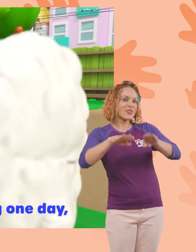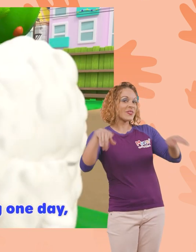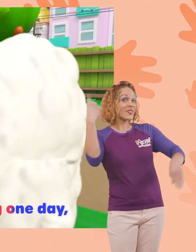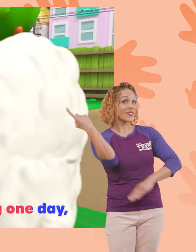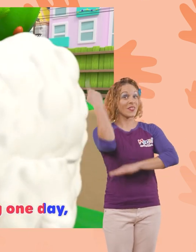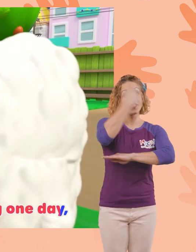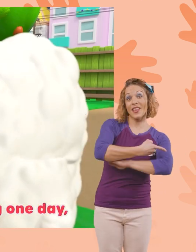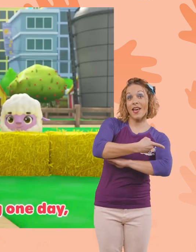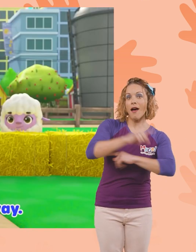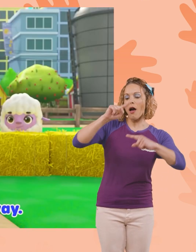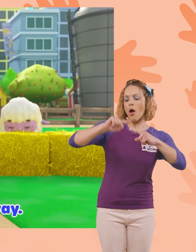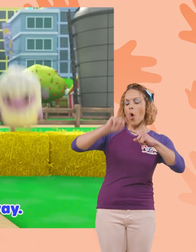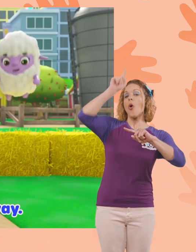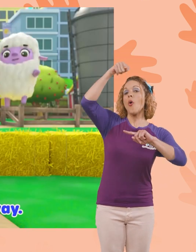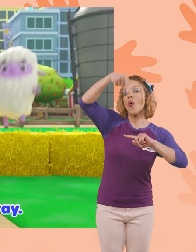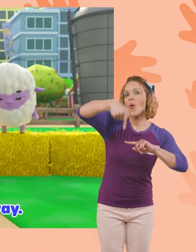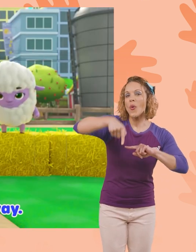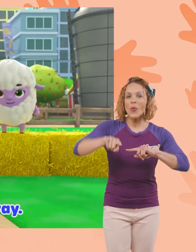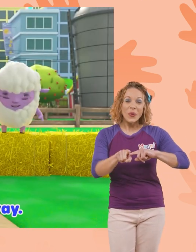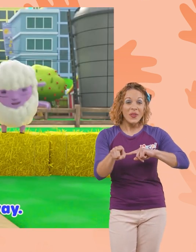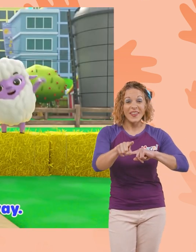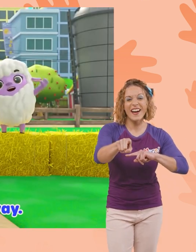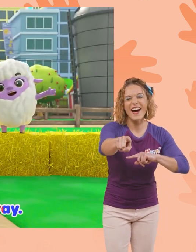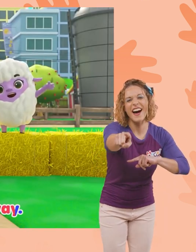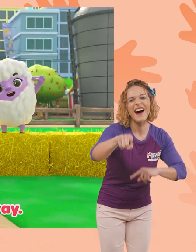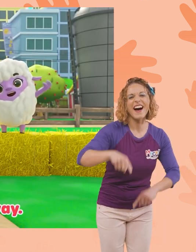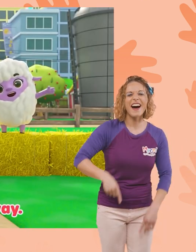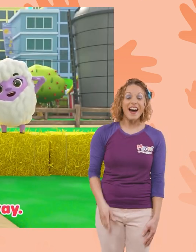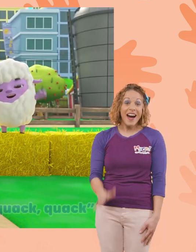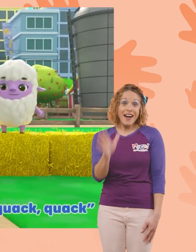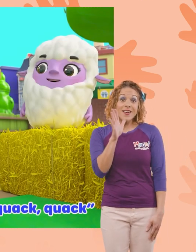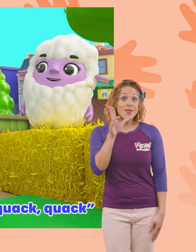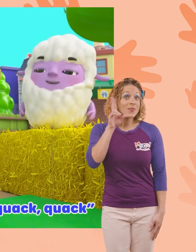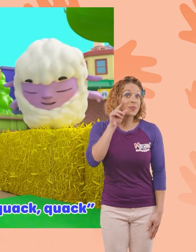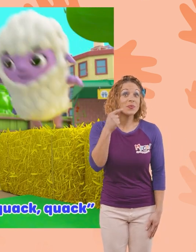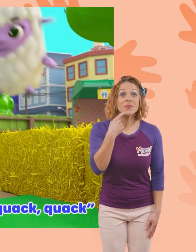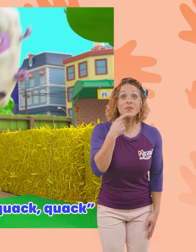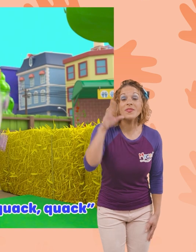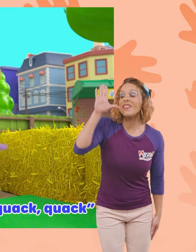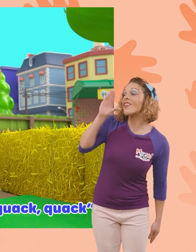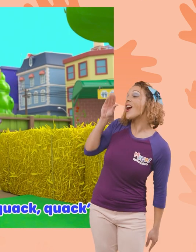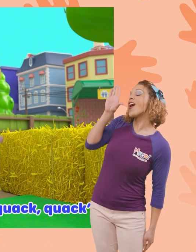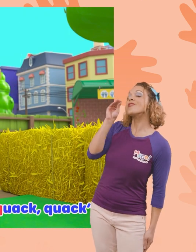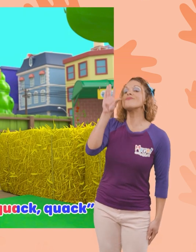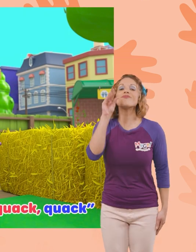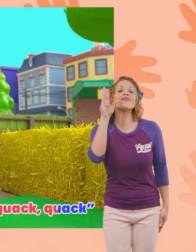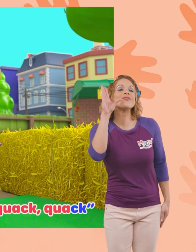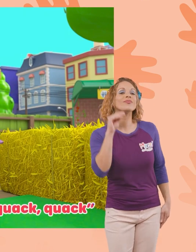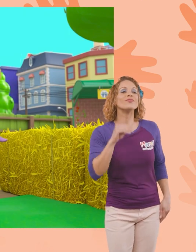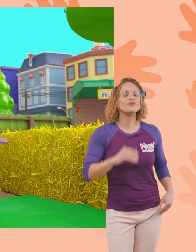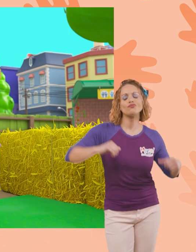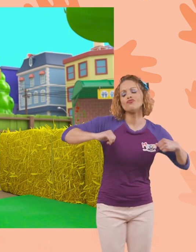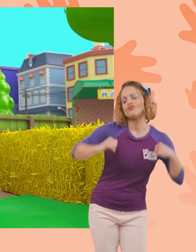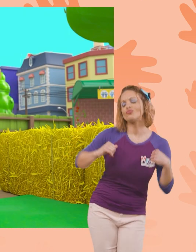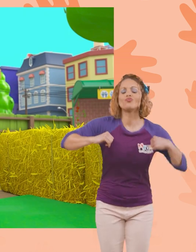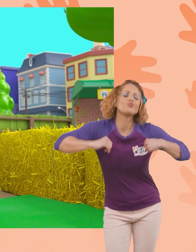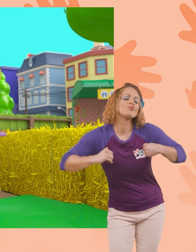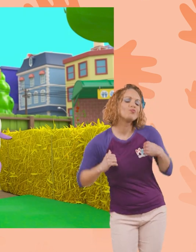Swimming one day over the hill and far away. Mother duck said quack, quack, quack,